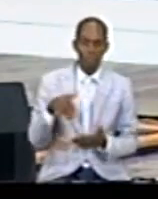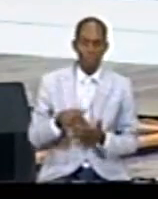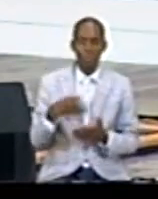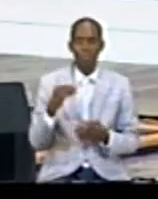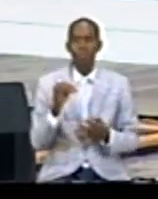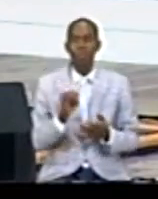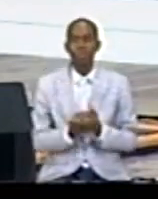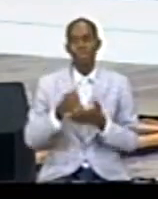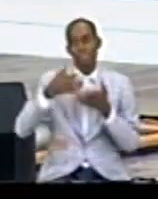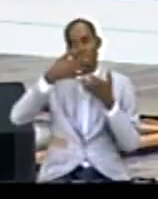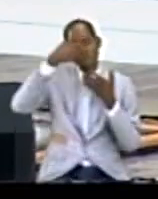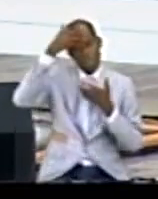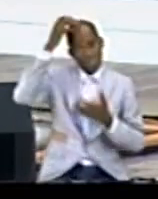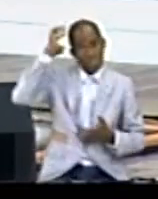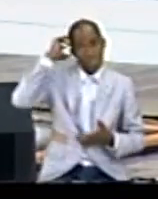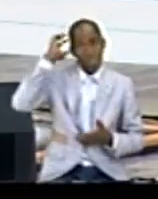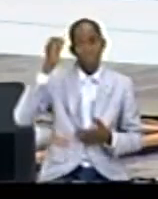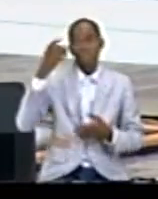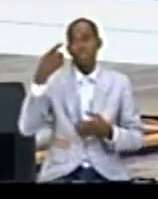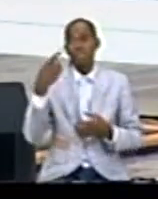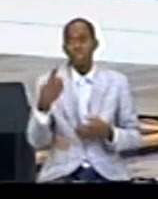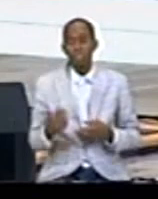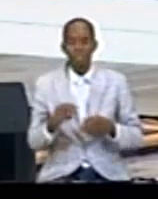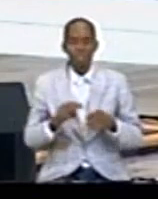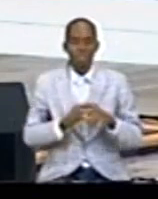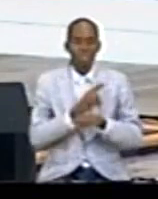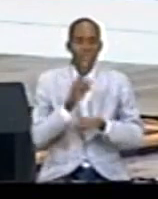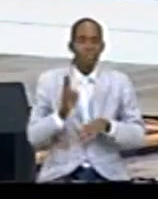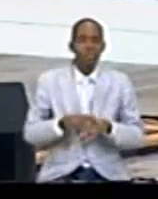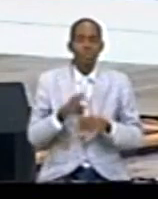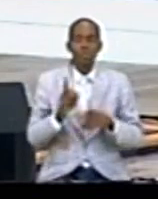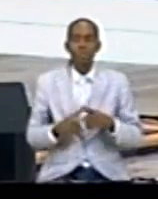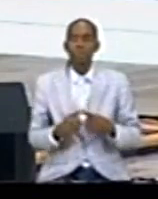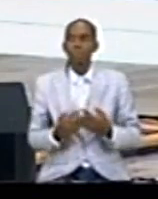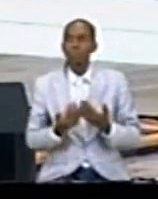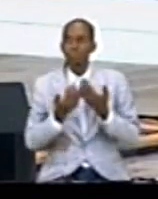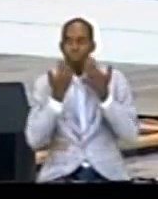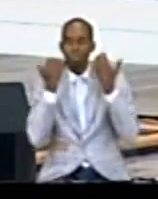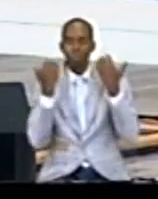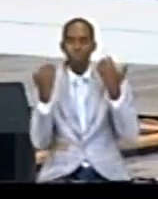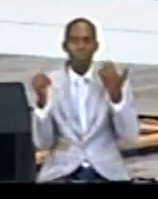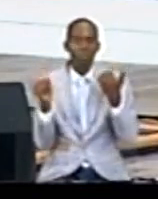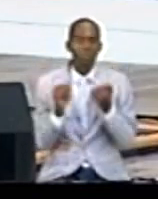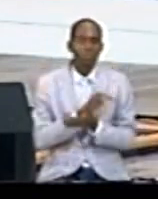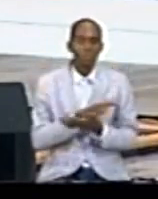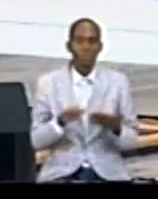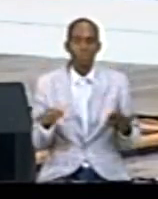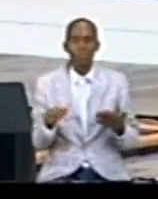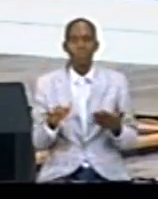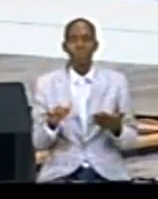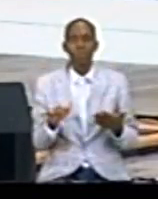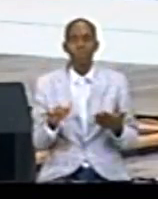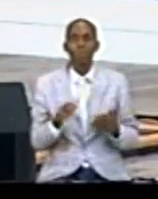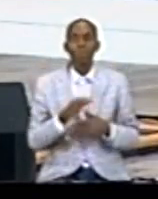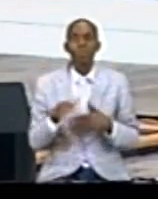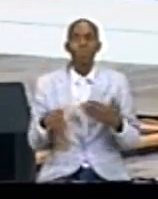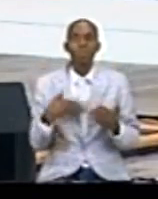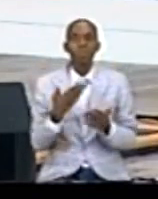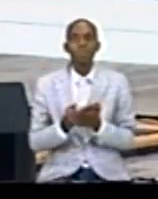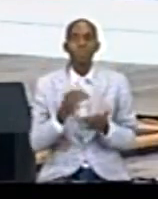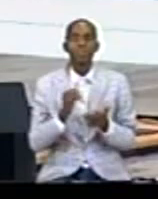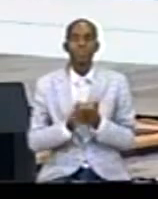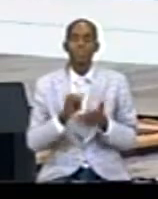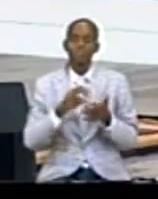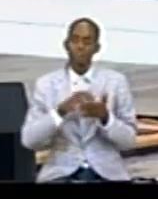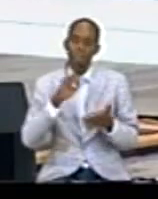lions, the nature to devour, the nature to destroy, all that